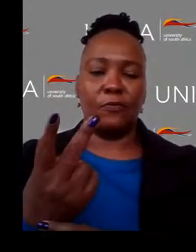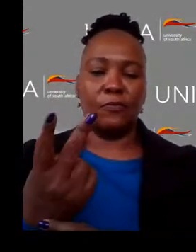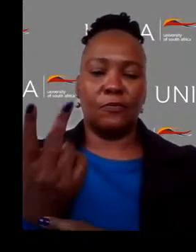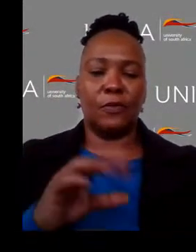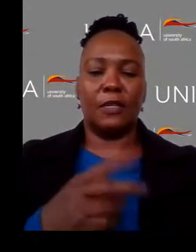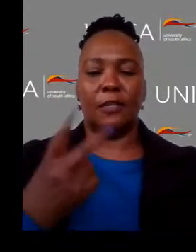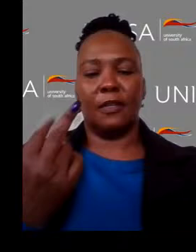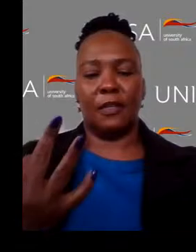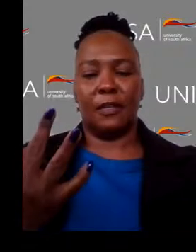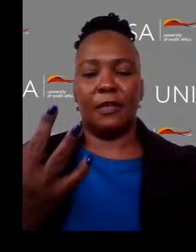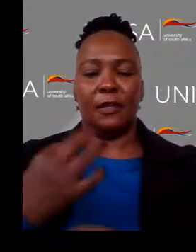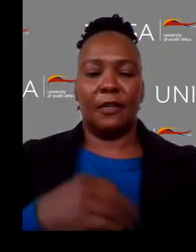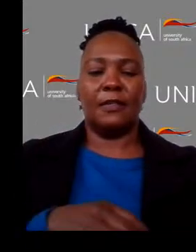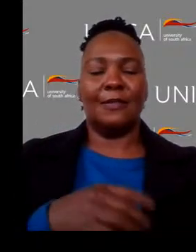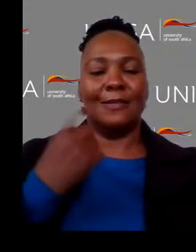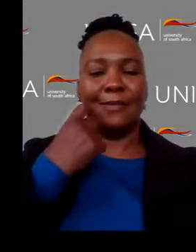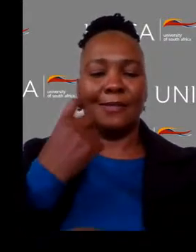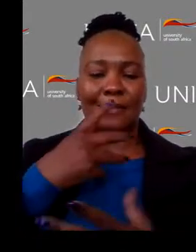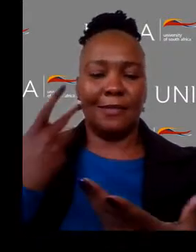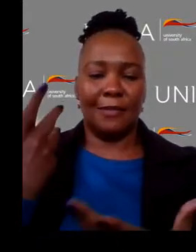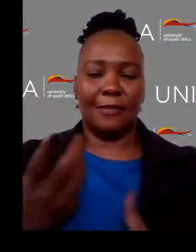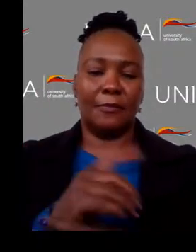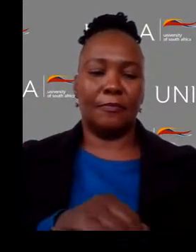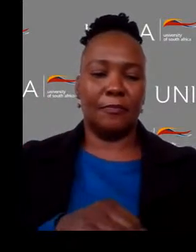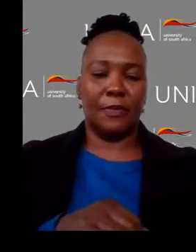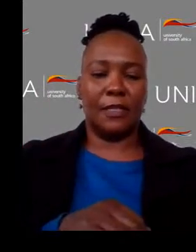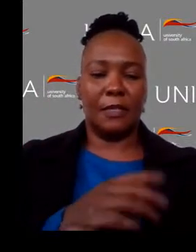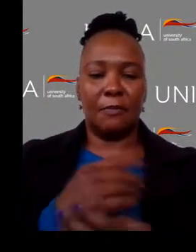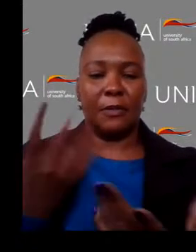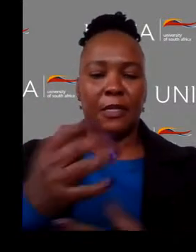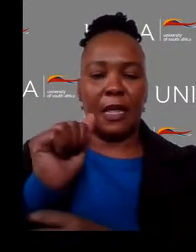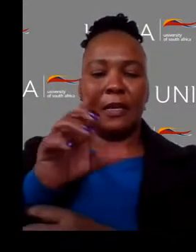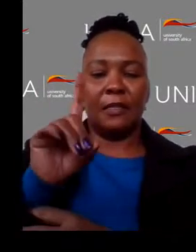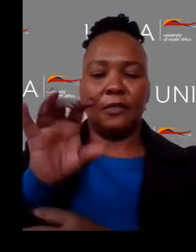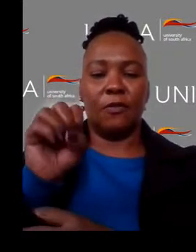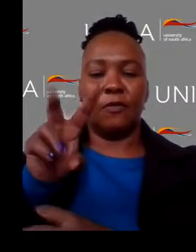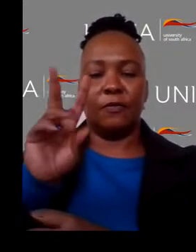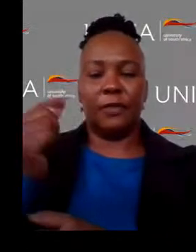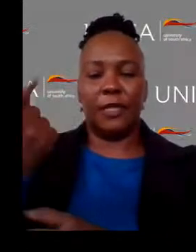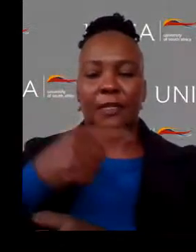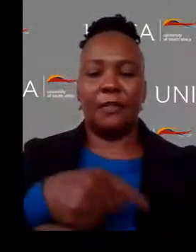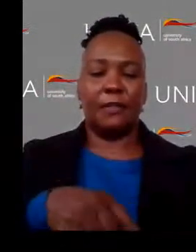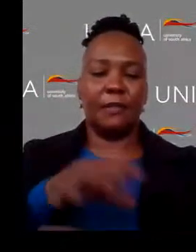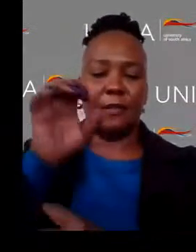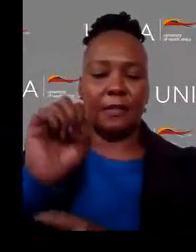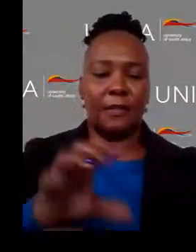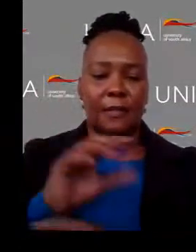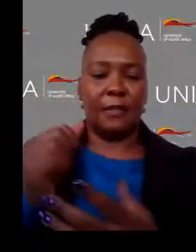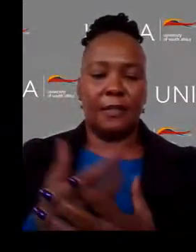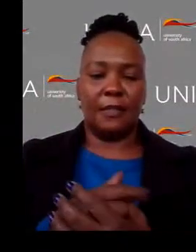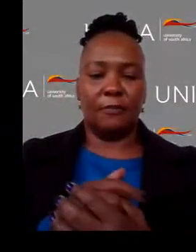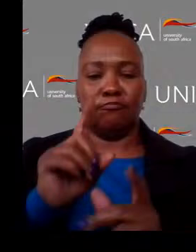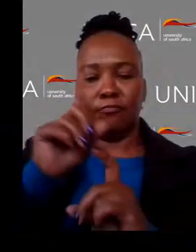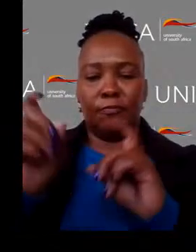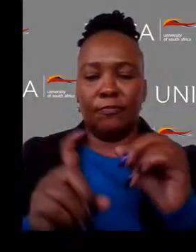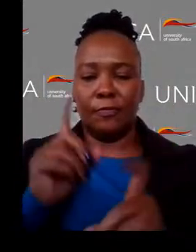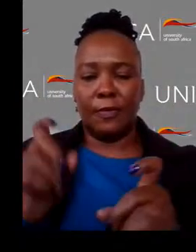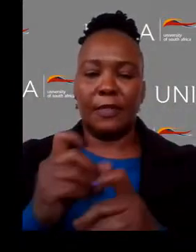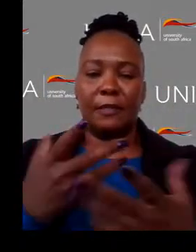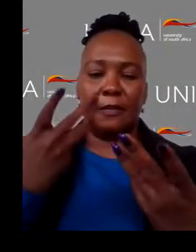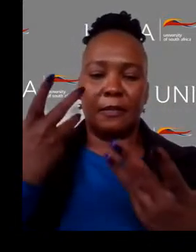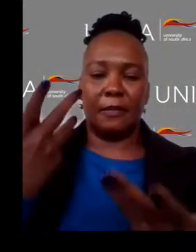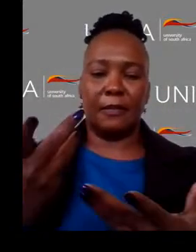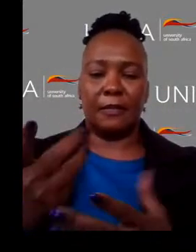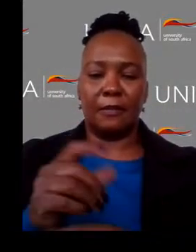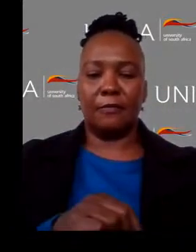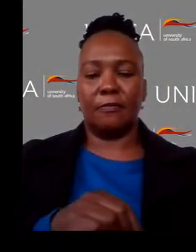3. Simply visit the ADOVH site and click on the Hidden Exam Question button at the bottom right, and